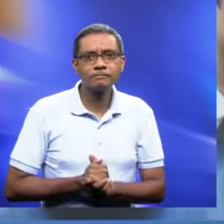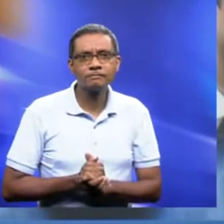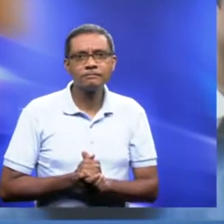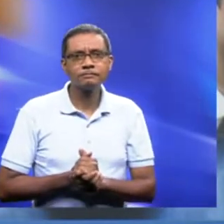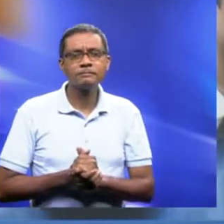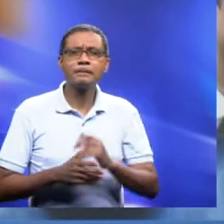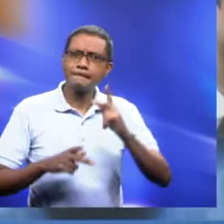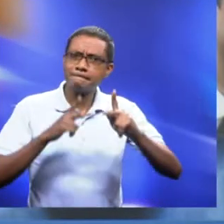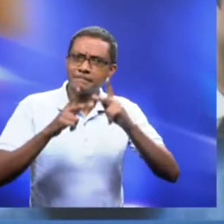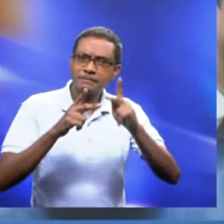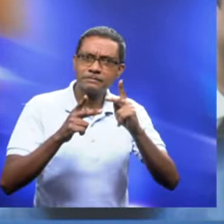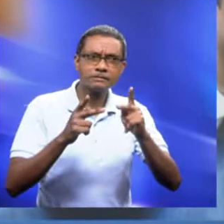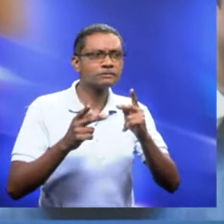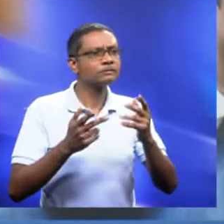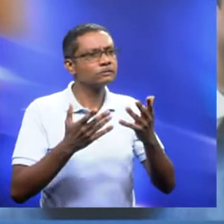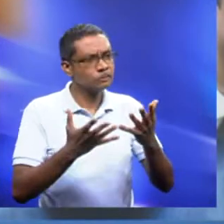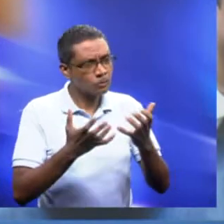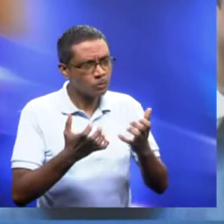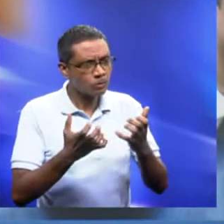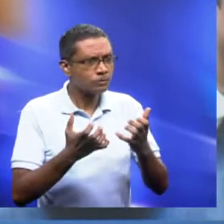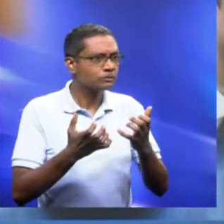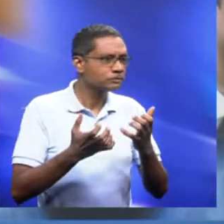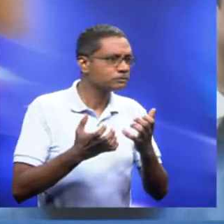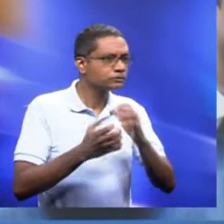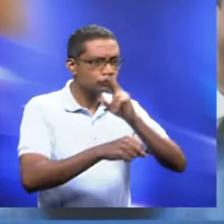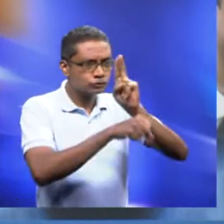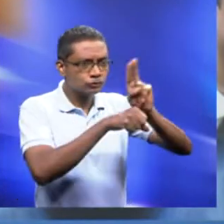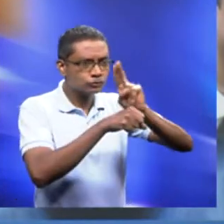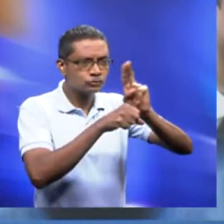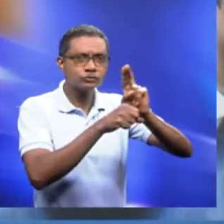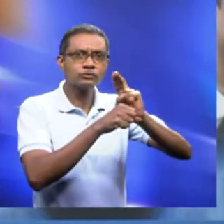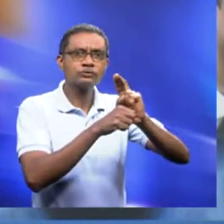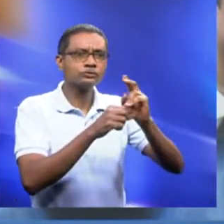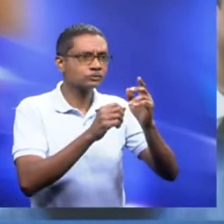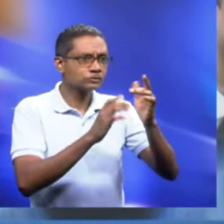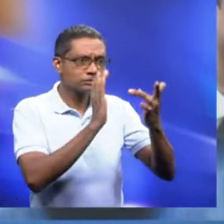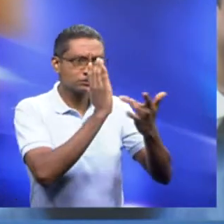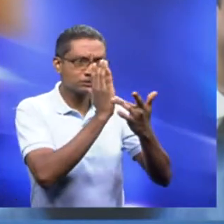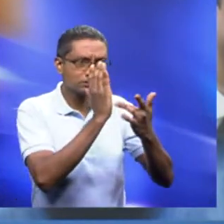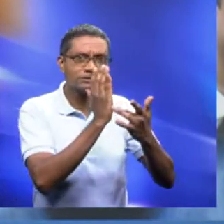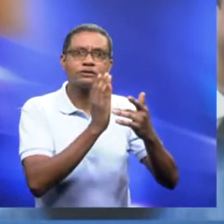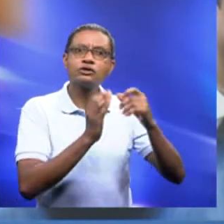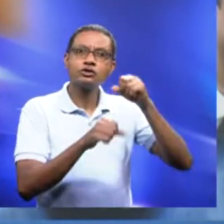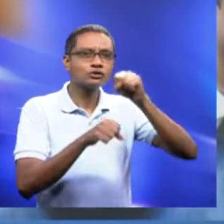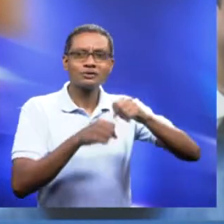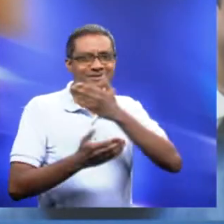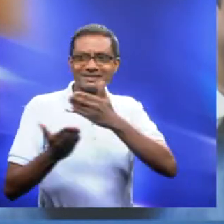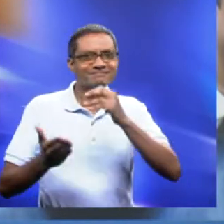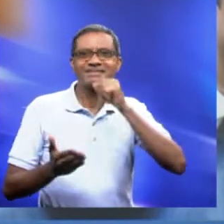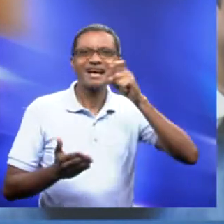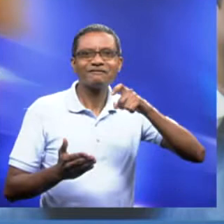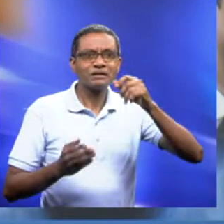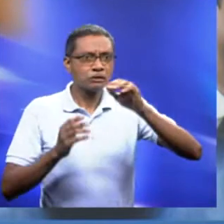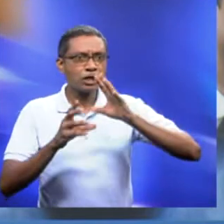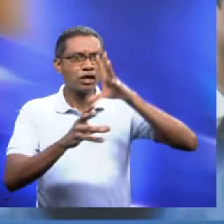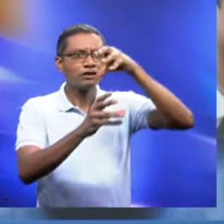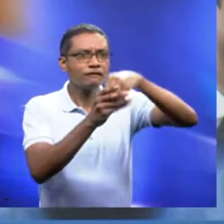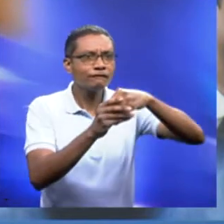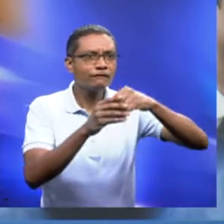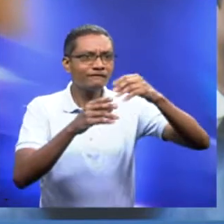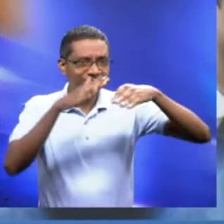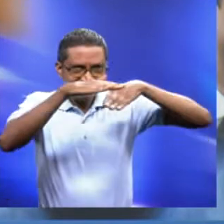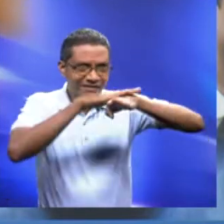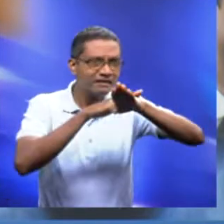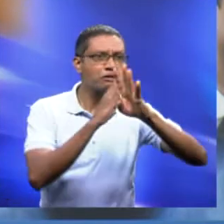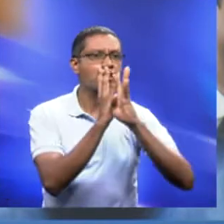So we need to move from inline to online. But in transforming things digitally, we are making technology available